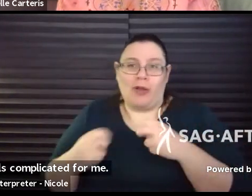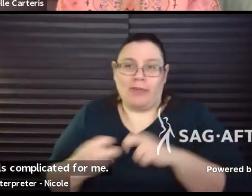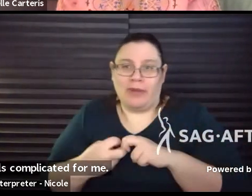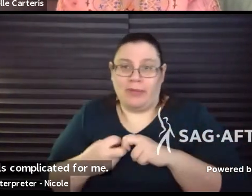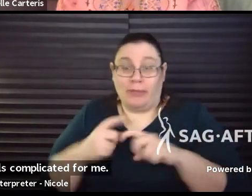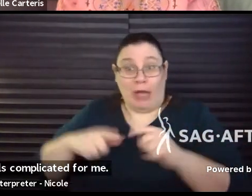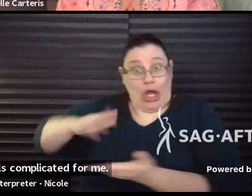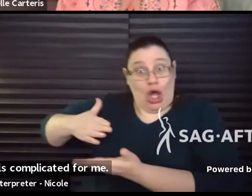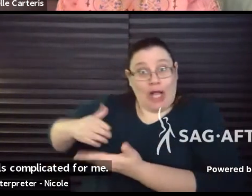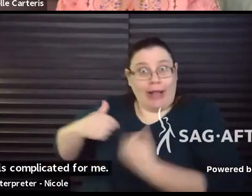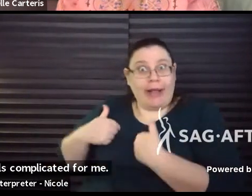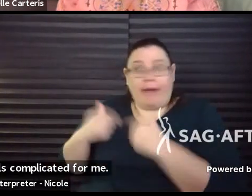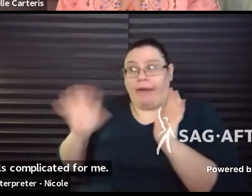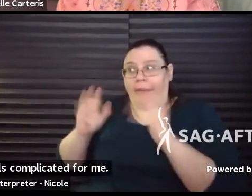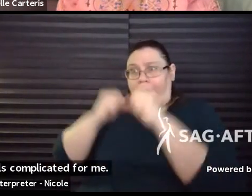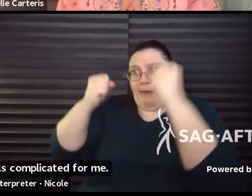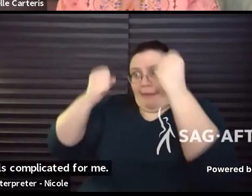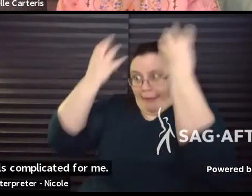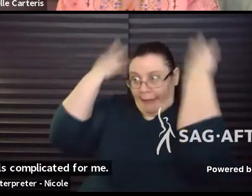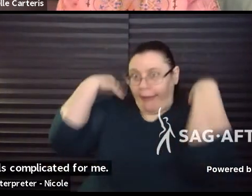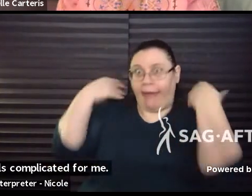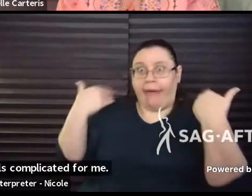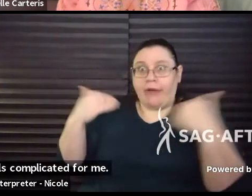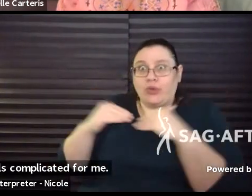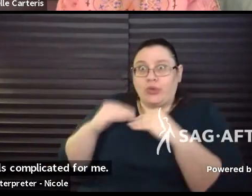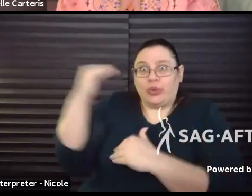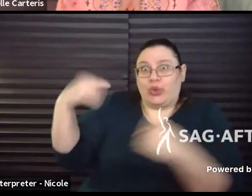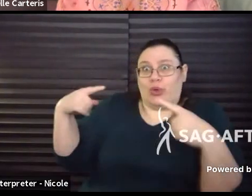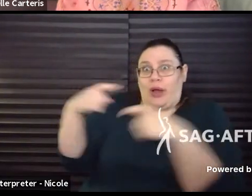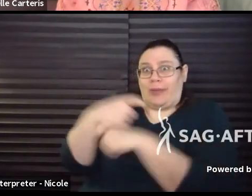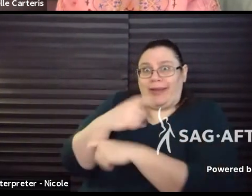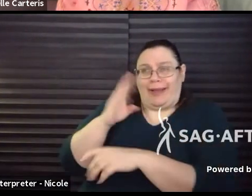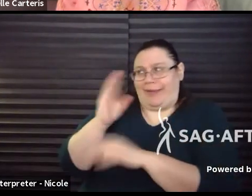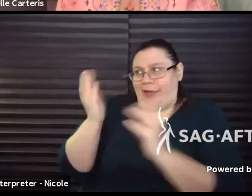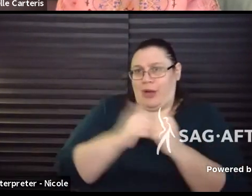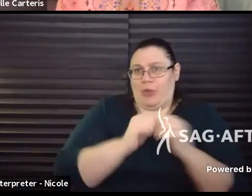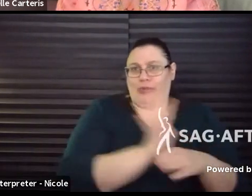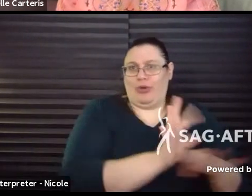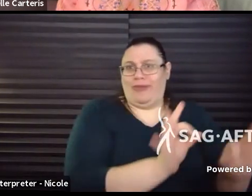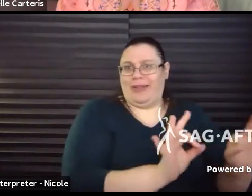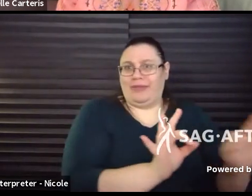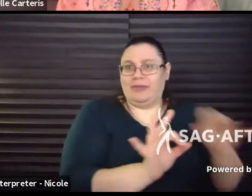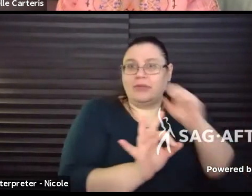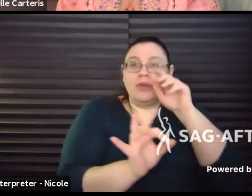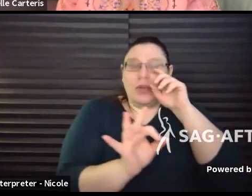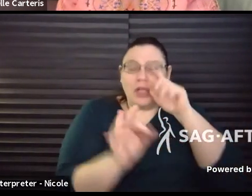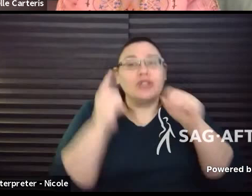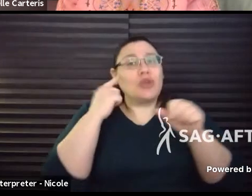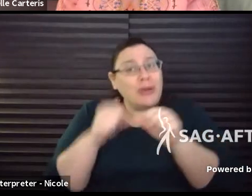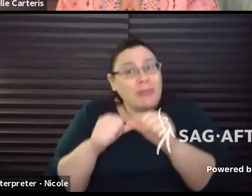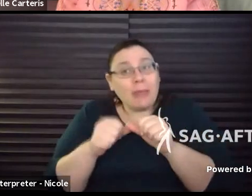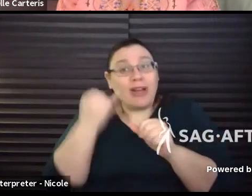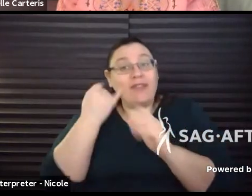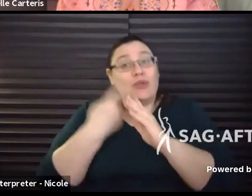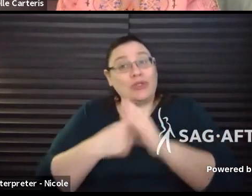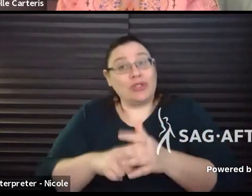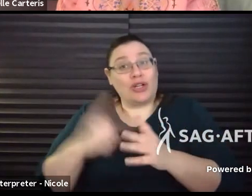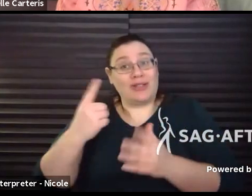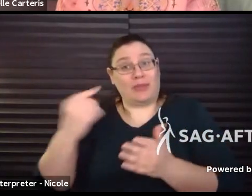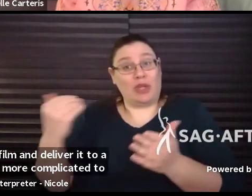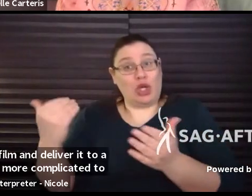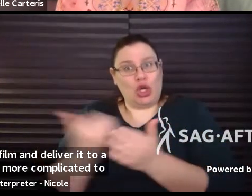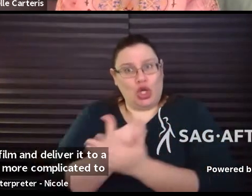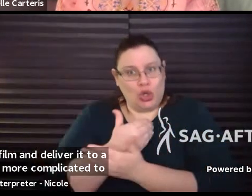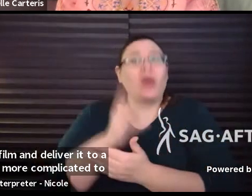feels significantly more complicated to me than it does making a movie. So just keep that in mind. It's like when you start something new, it's going to